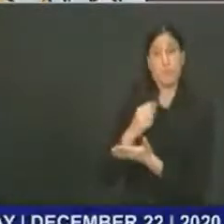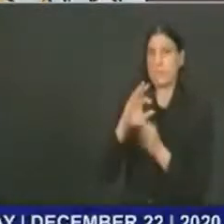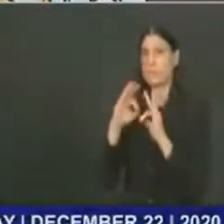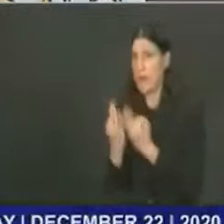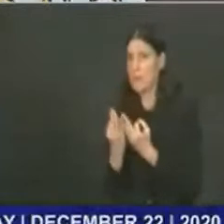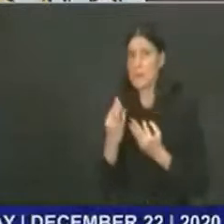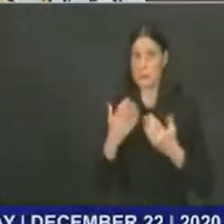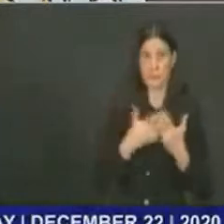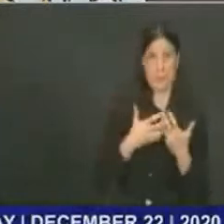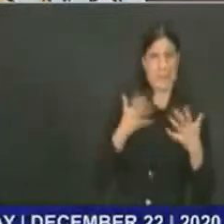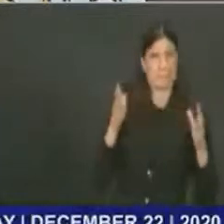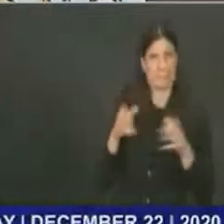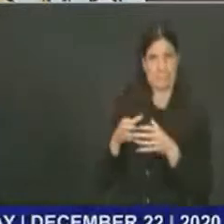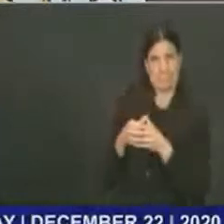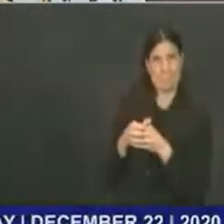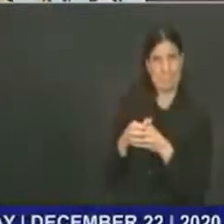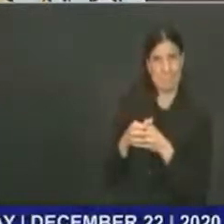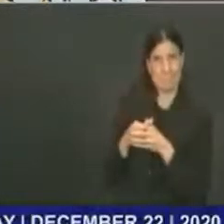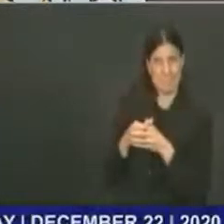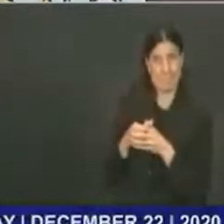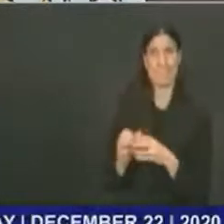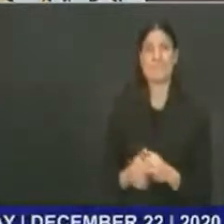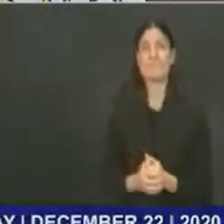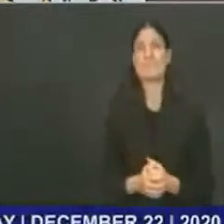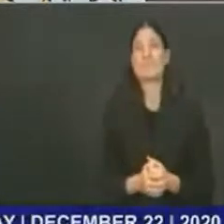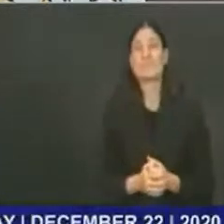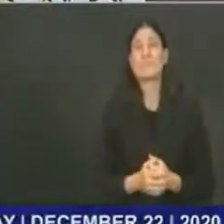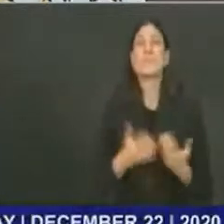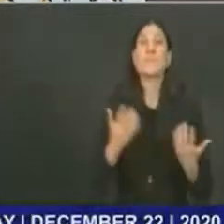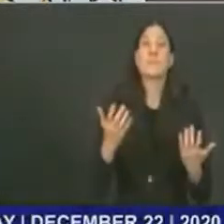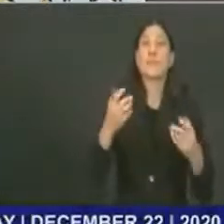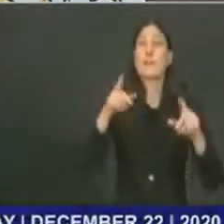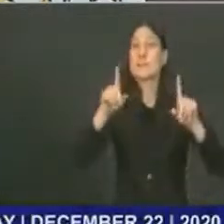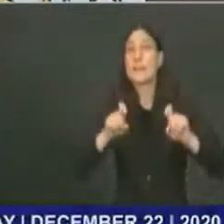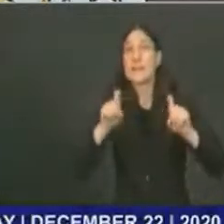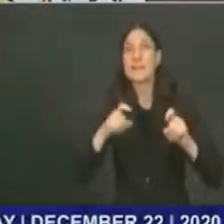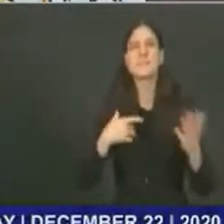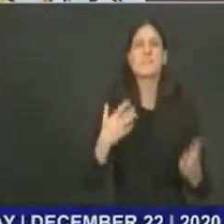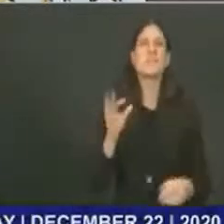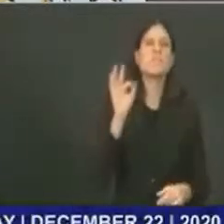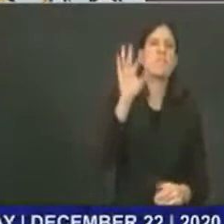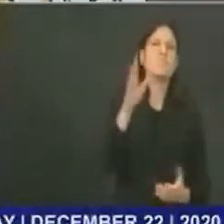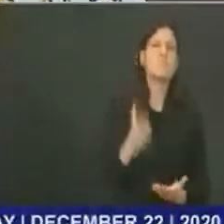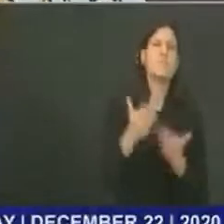simple, concrete, life-saving thing that you can do between now and the end of the year.